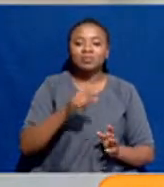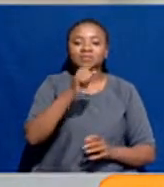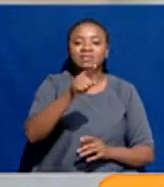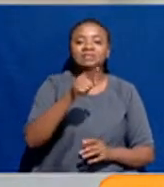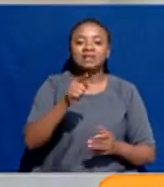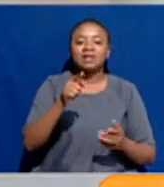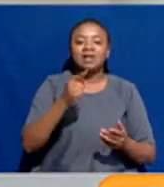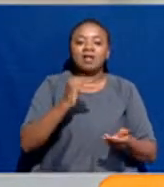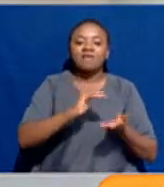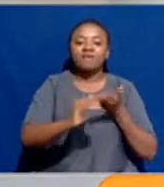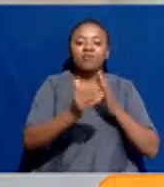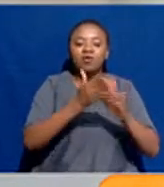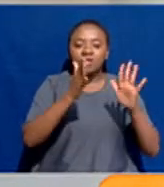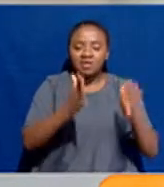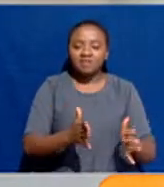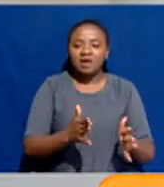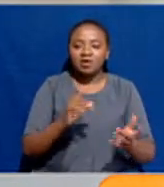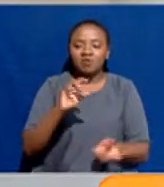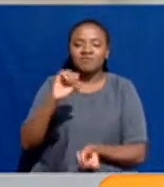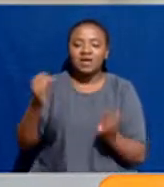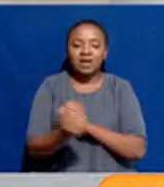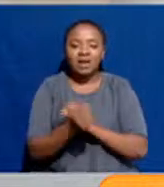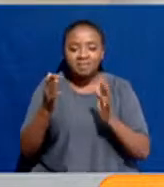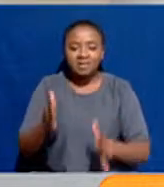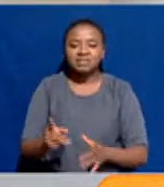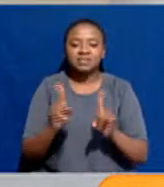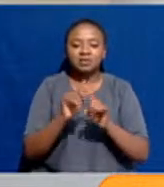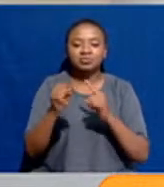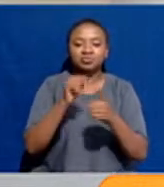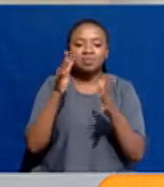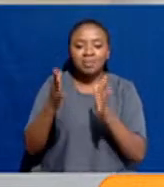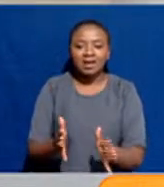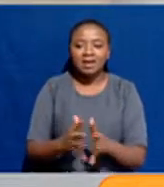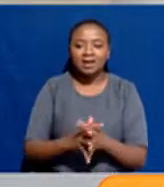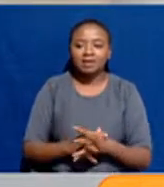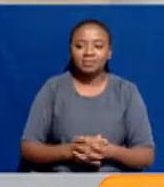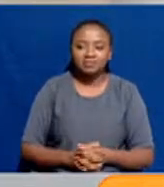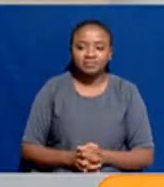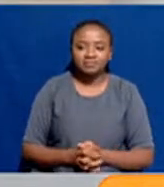and murderers. Mm. Na leo hii bado, tulipata promiso na